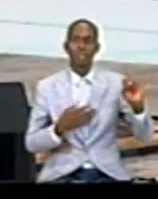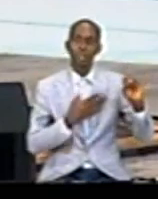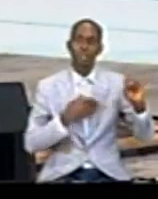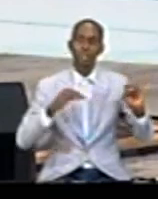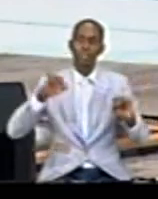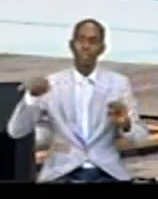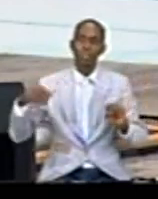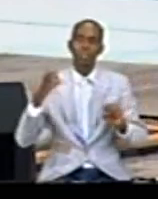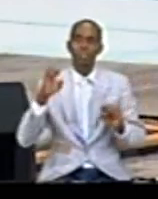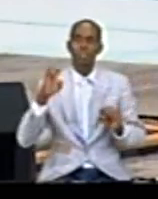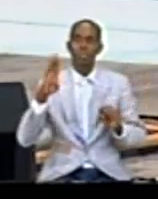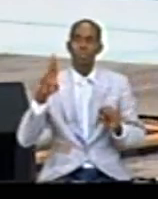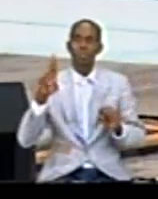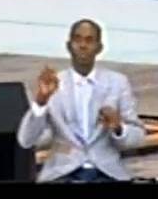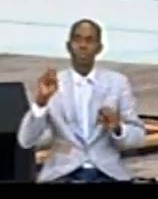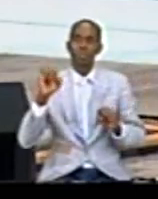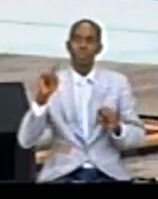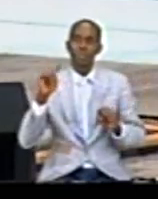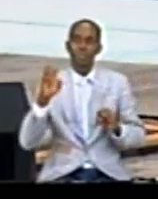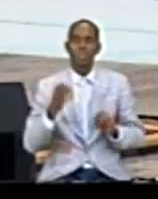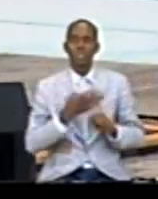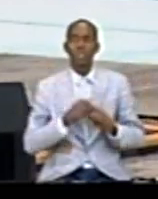cut them off.